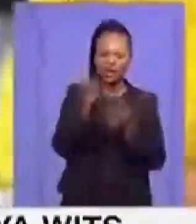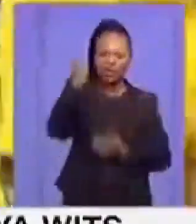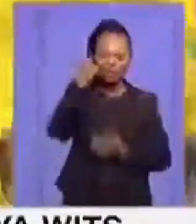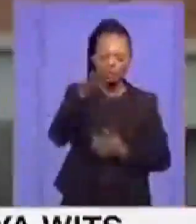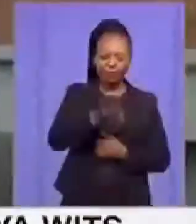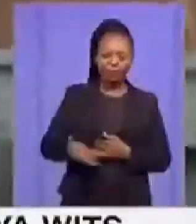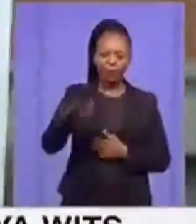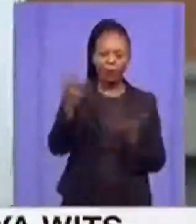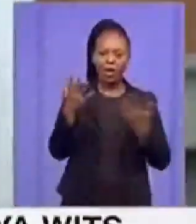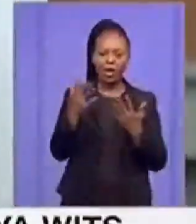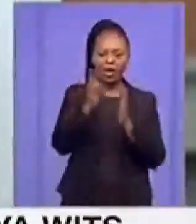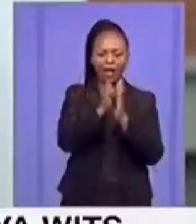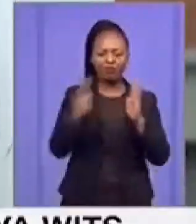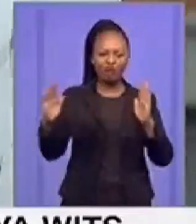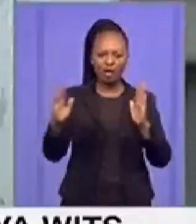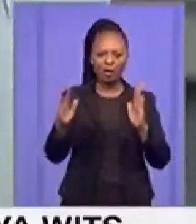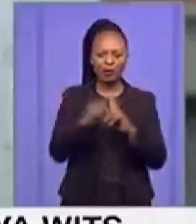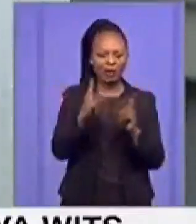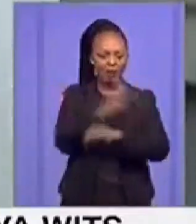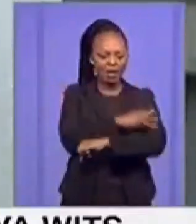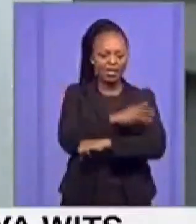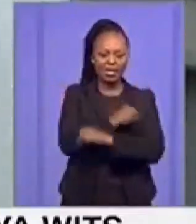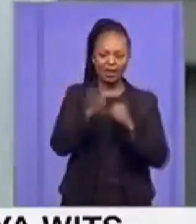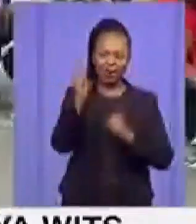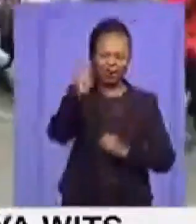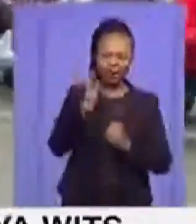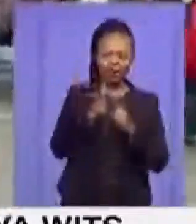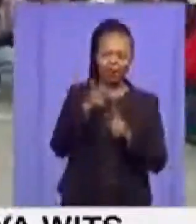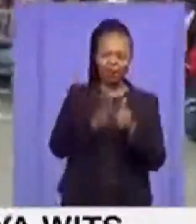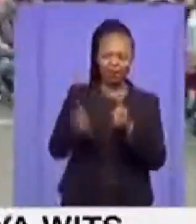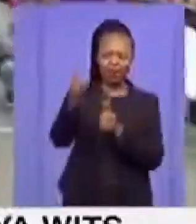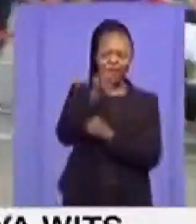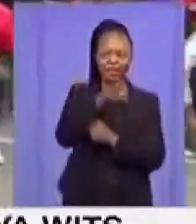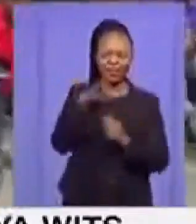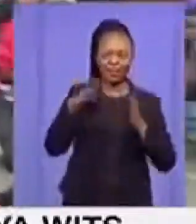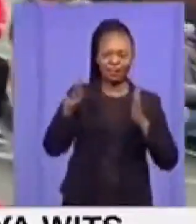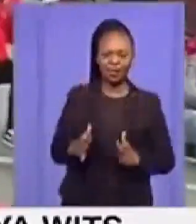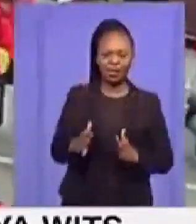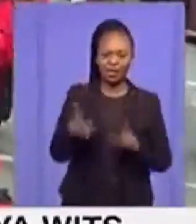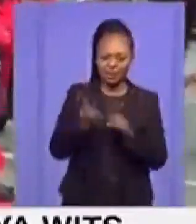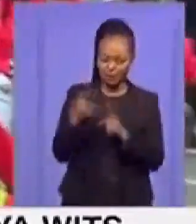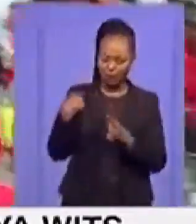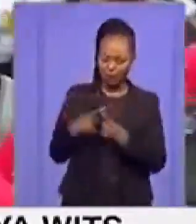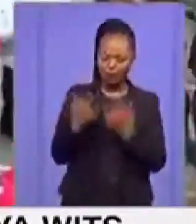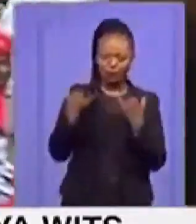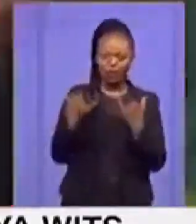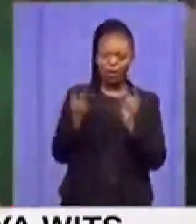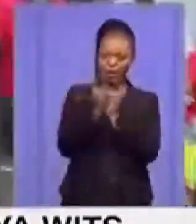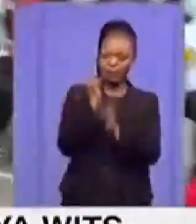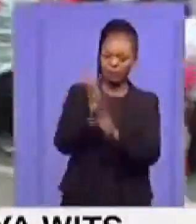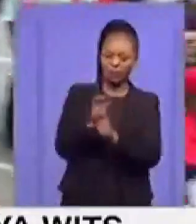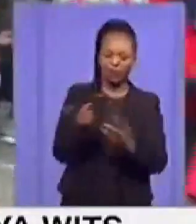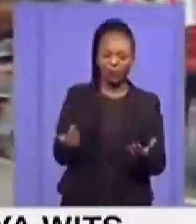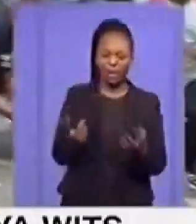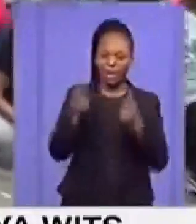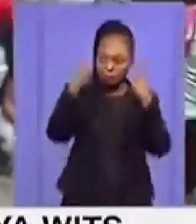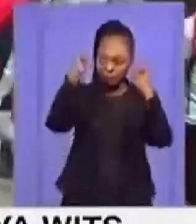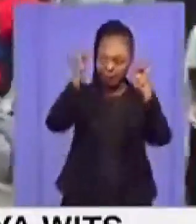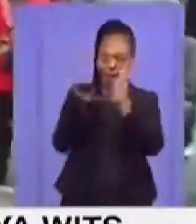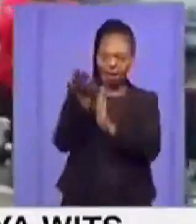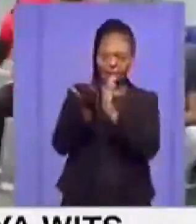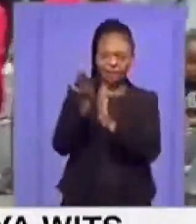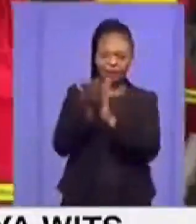heard from the Vice-Chancellor. Since then, even today, the Vice-Chancellor is declining to meet. Just to give you the update from Wits University, when